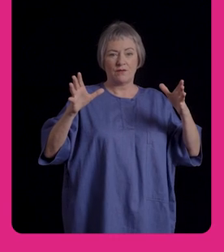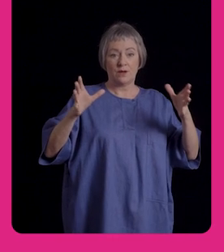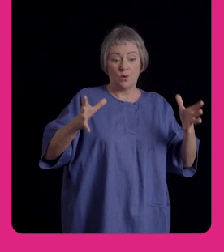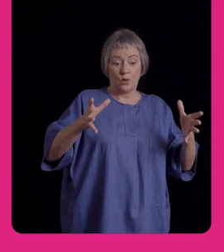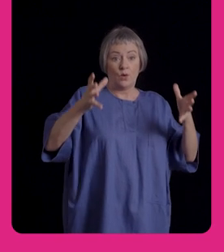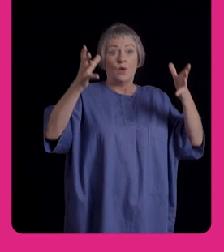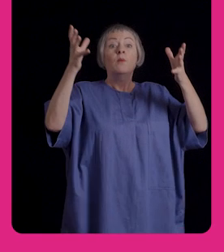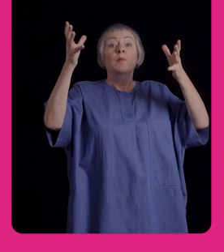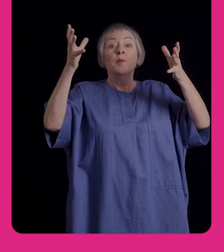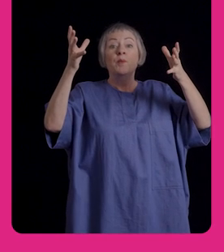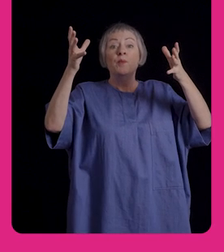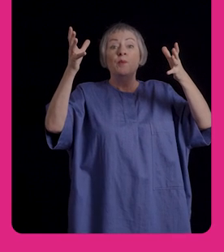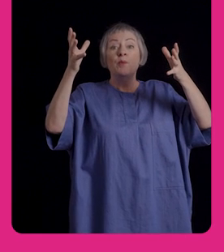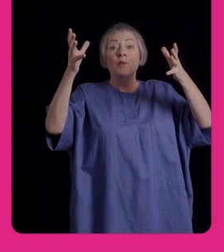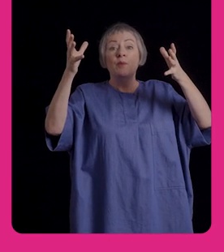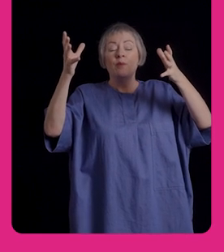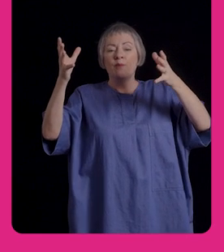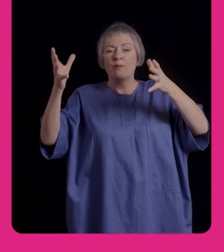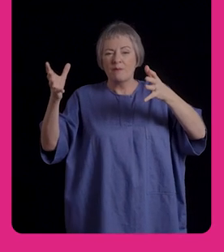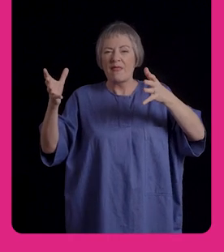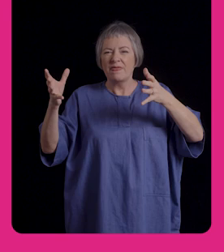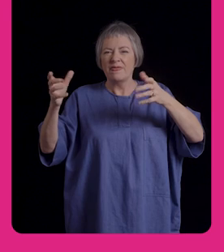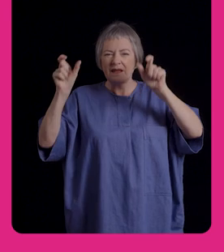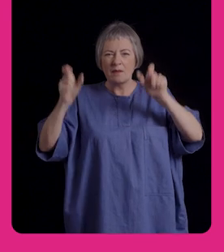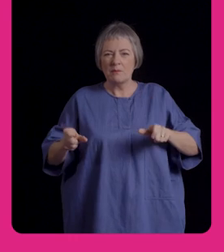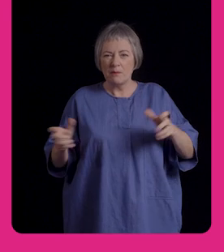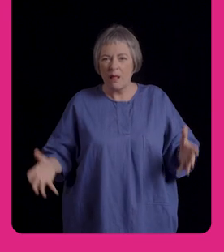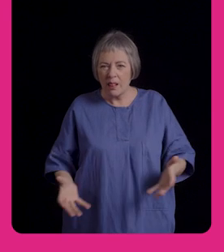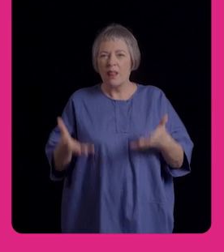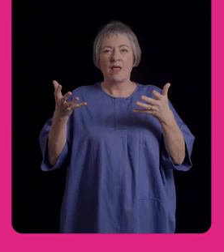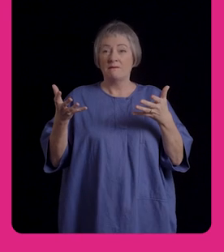like lifted. I think that probably the people lifting it like